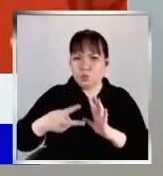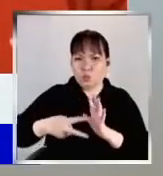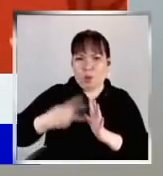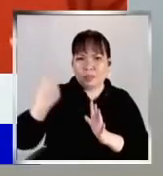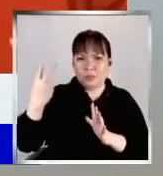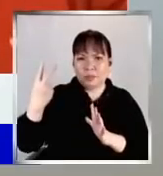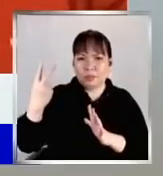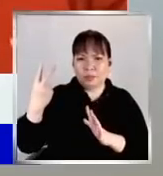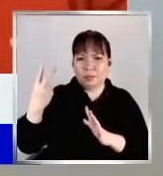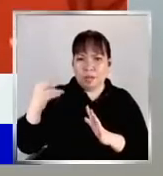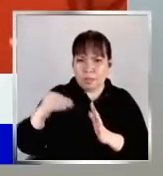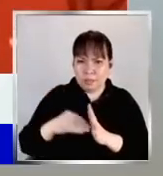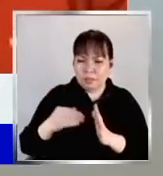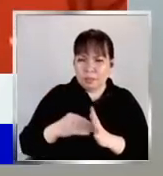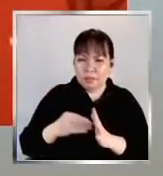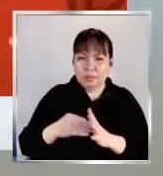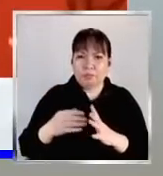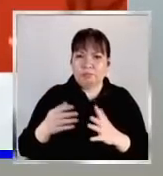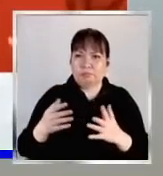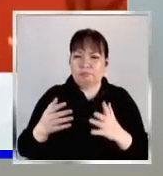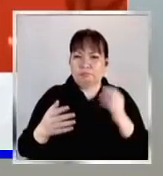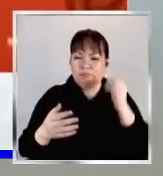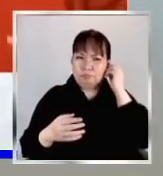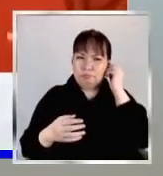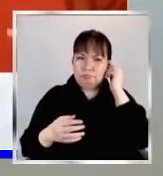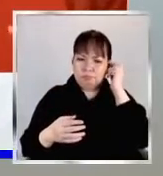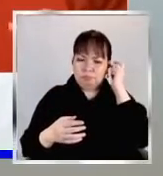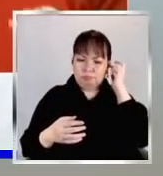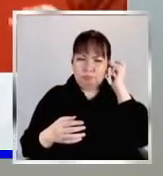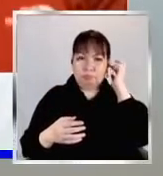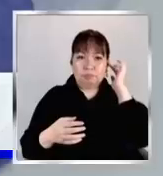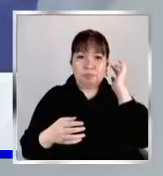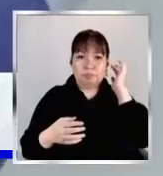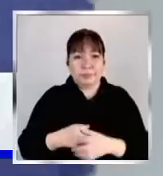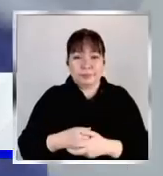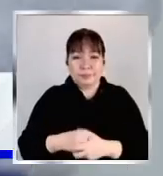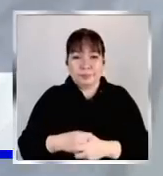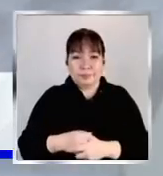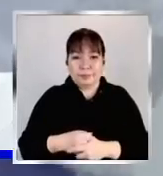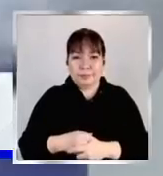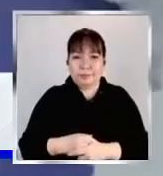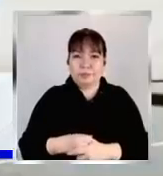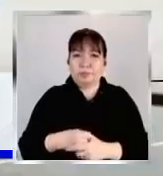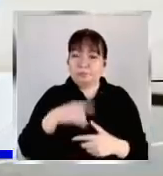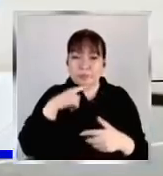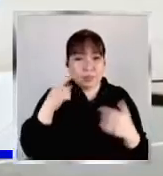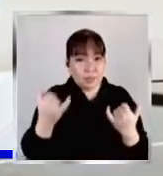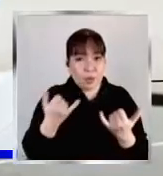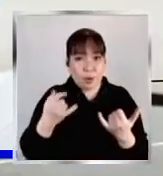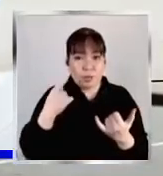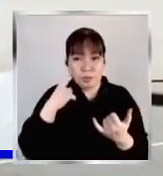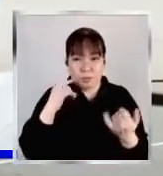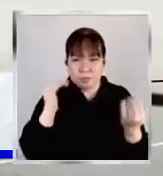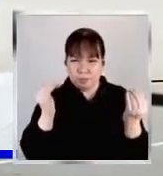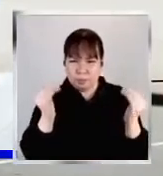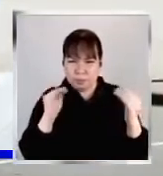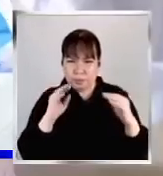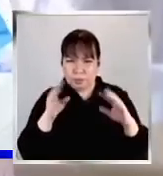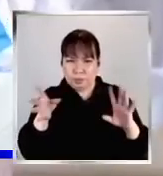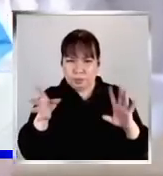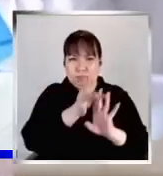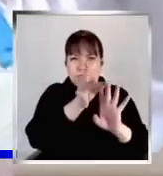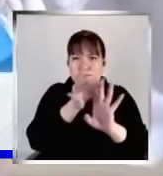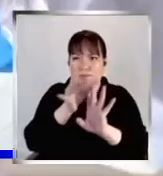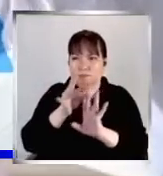That's not a holiday uptick. That's now something serious. Right now, we're seeing faster increase of cases. There